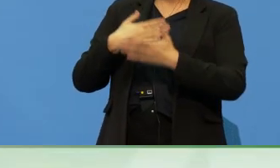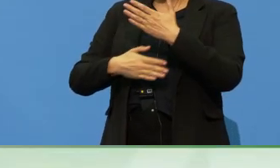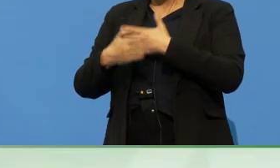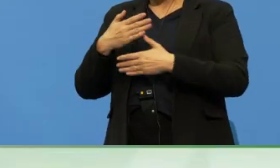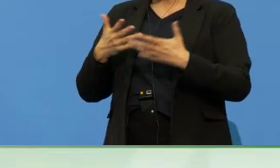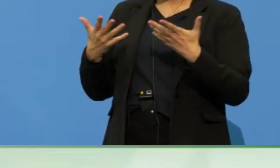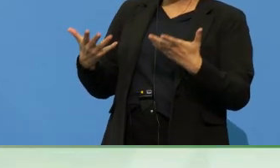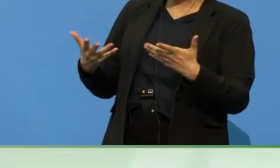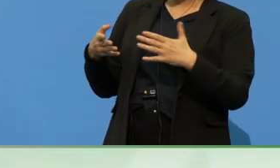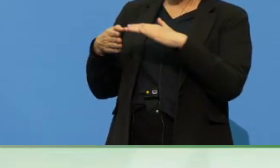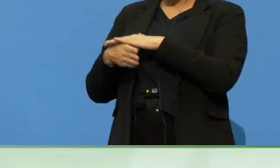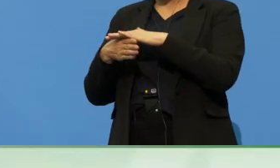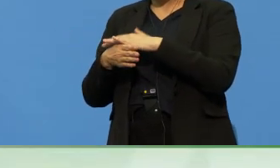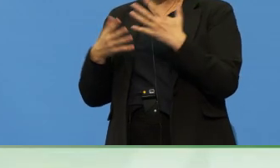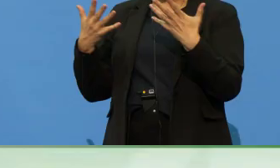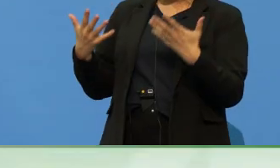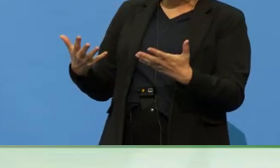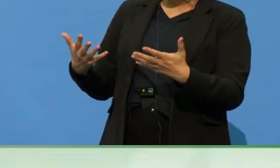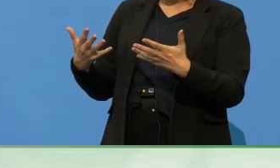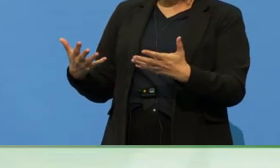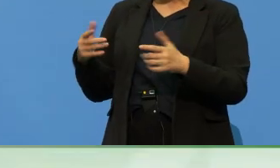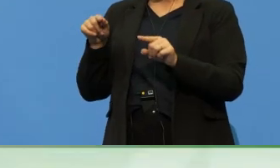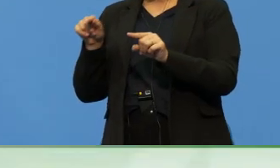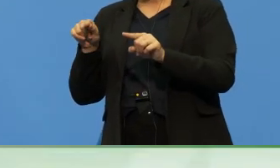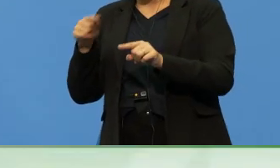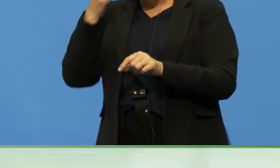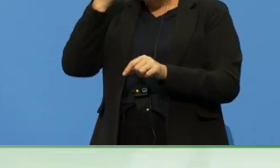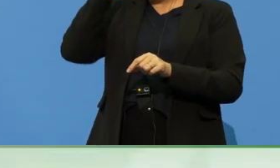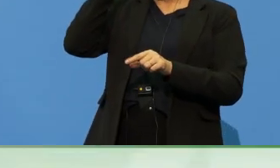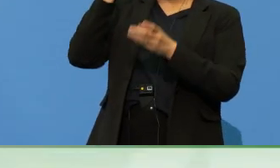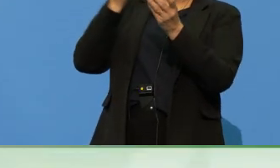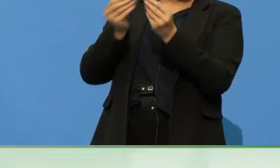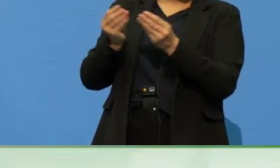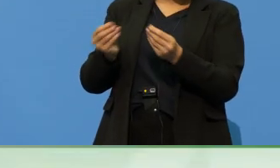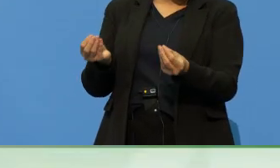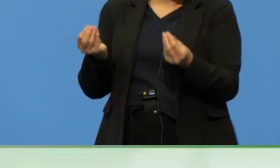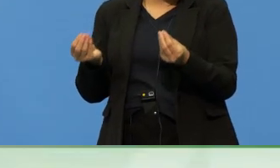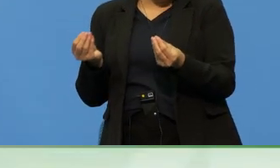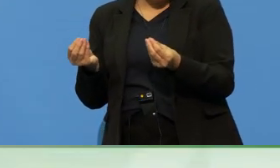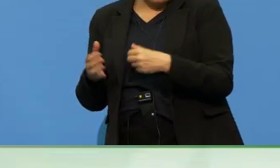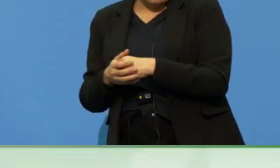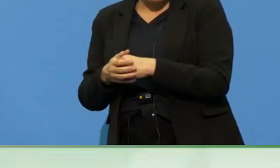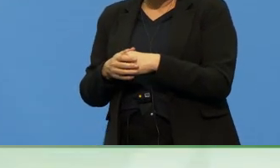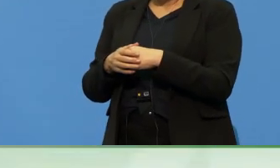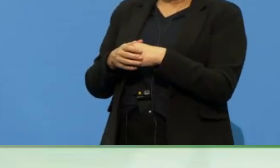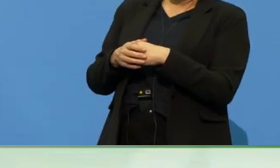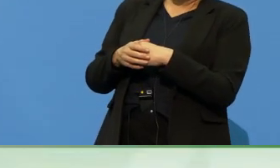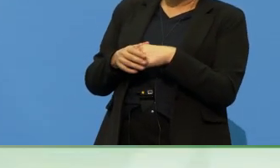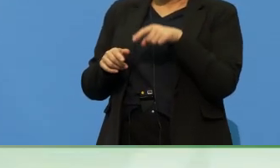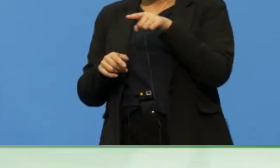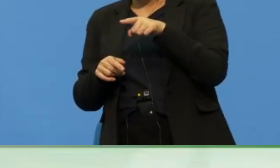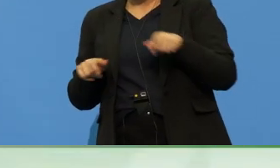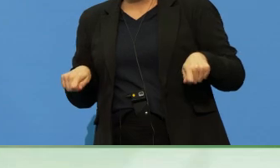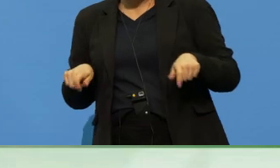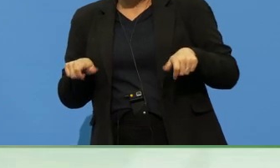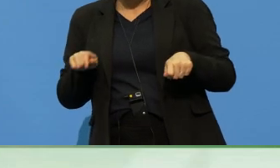only. We are trying to find solutions for people with reduced mobility, but it wasn't